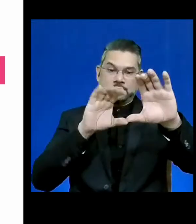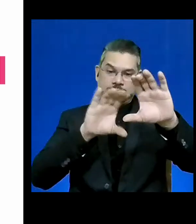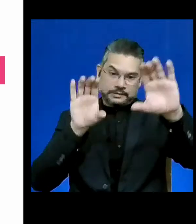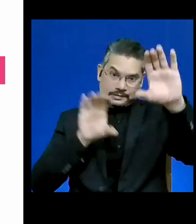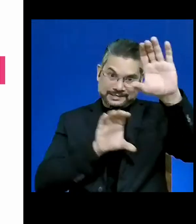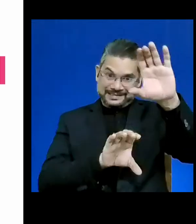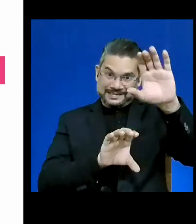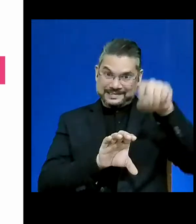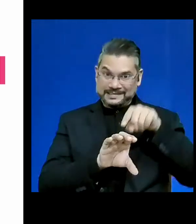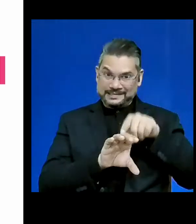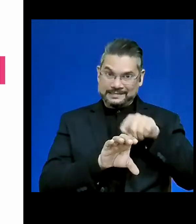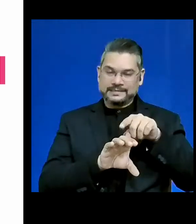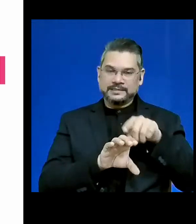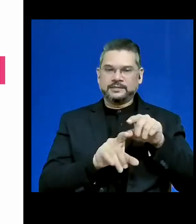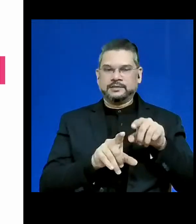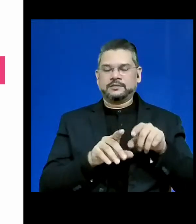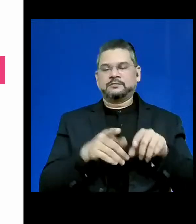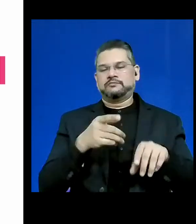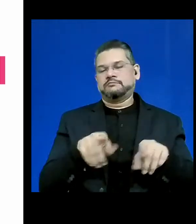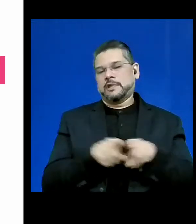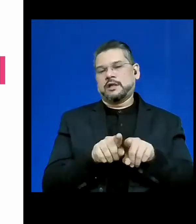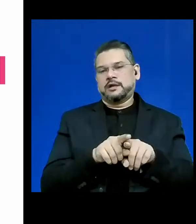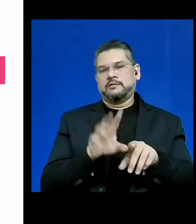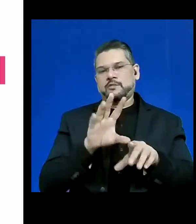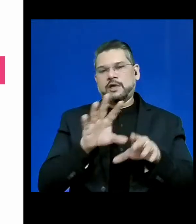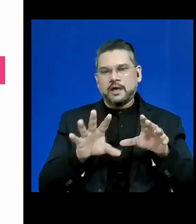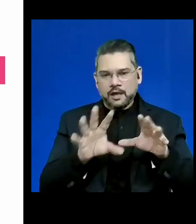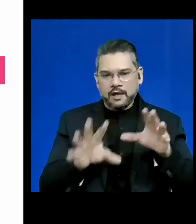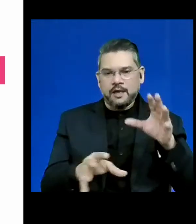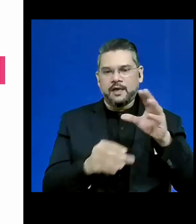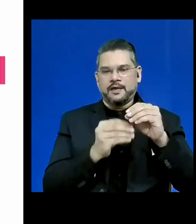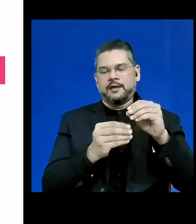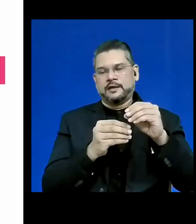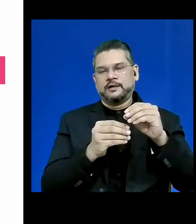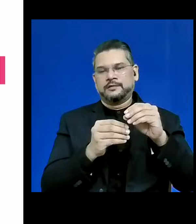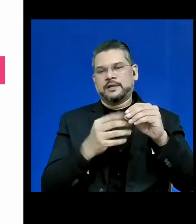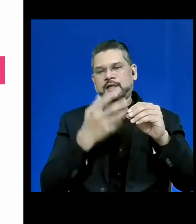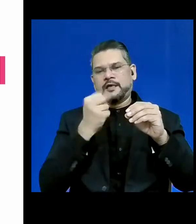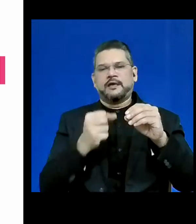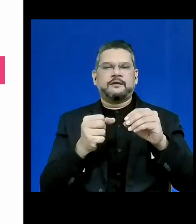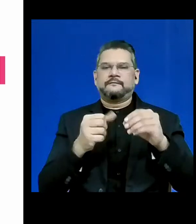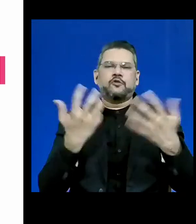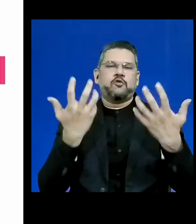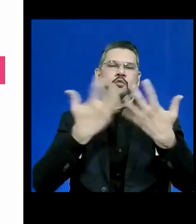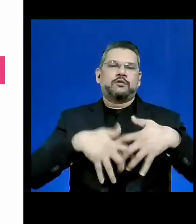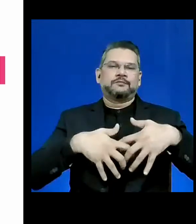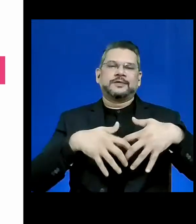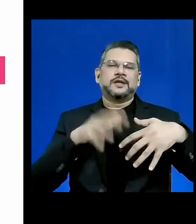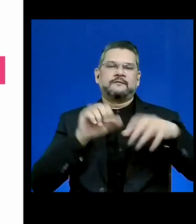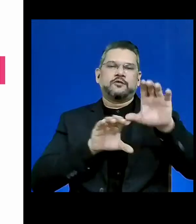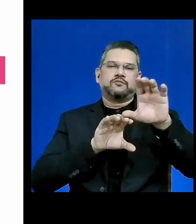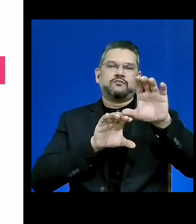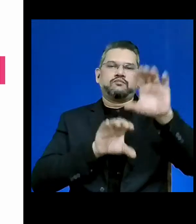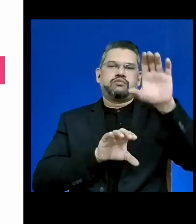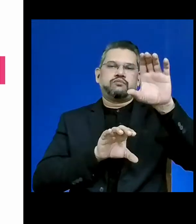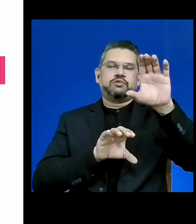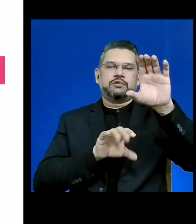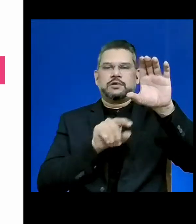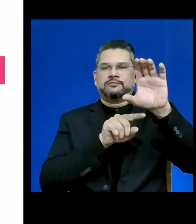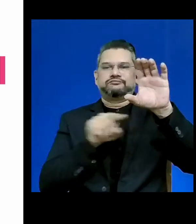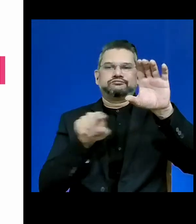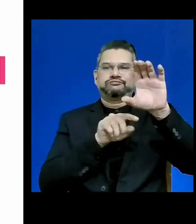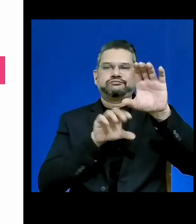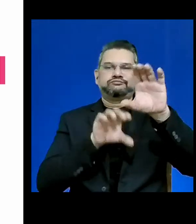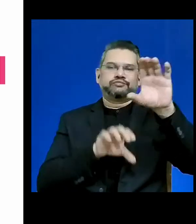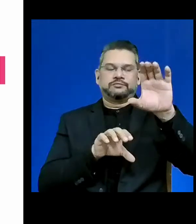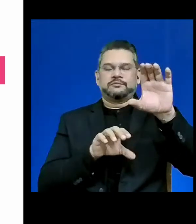will actually add in a space. So it'll automatically give you a space. You don't need to use a line